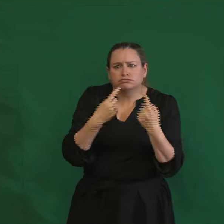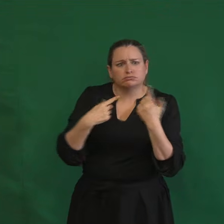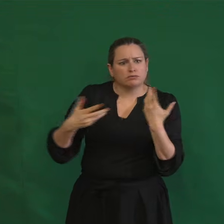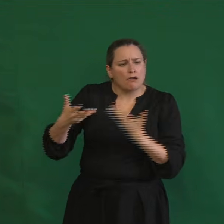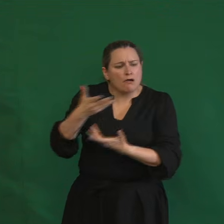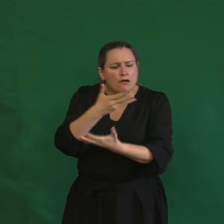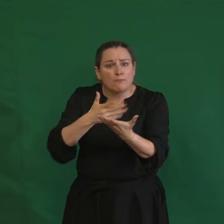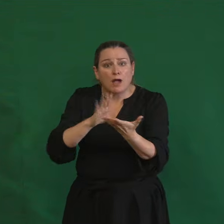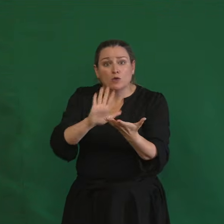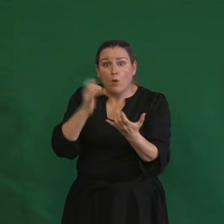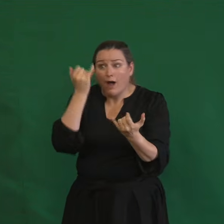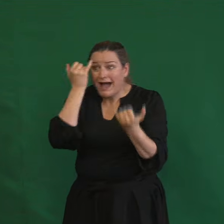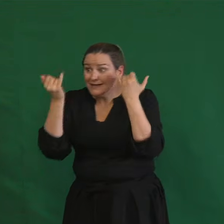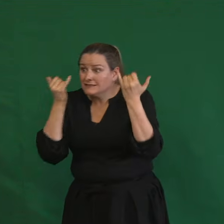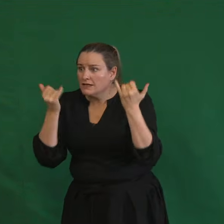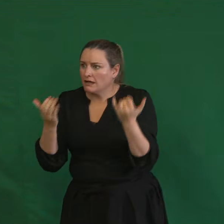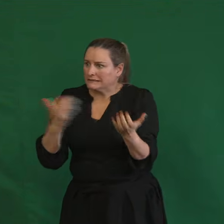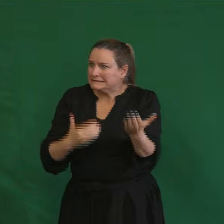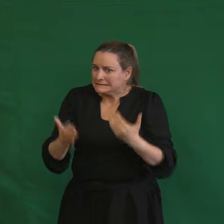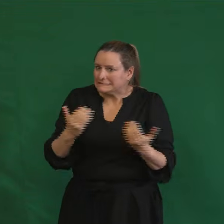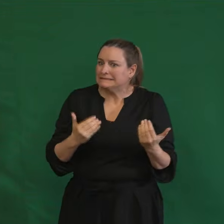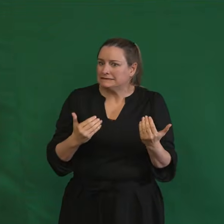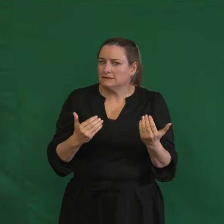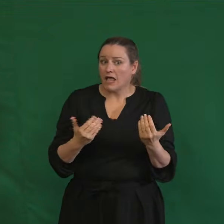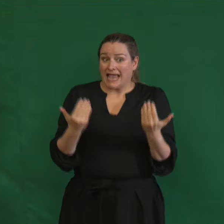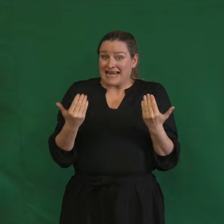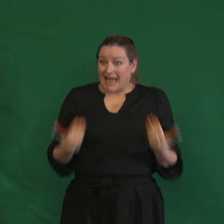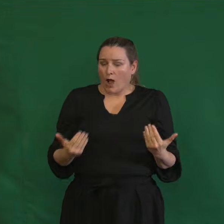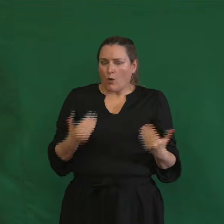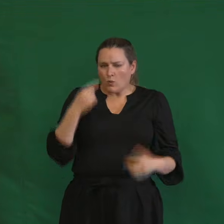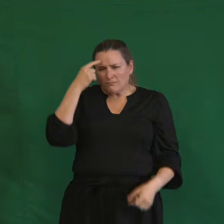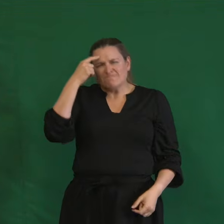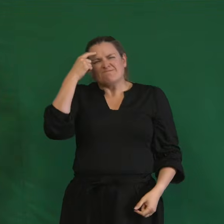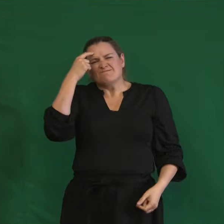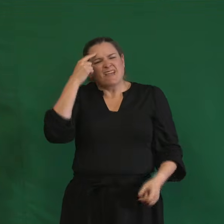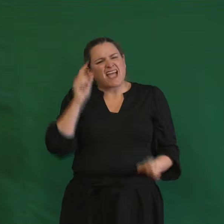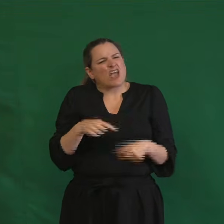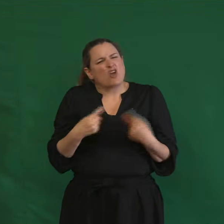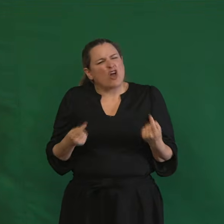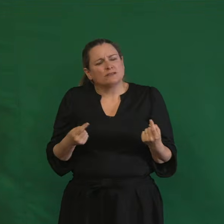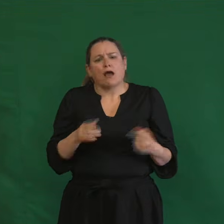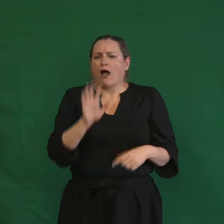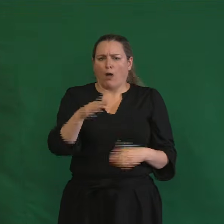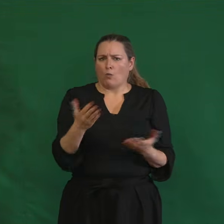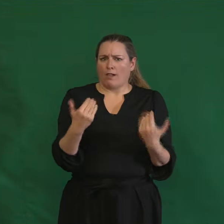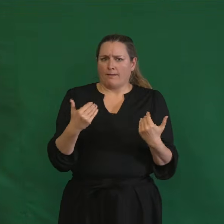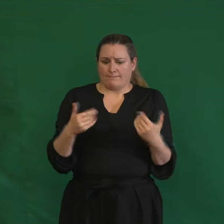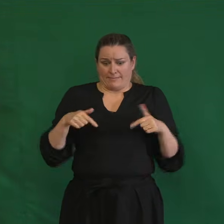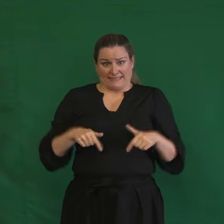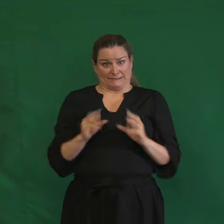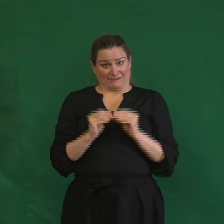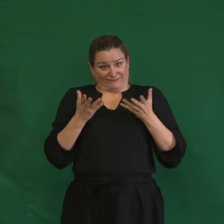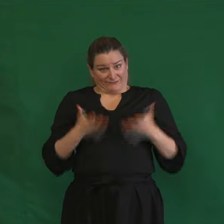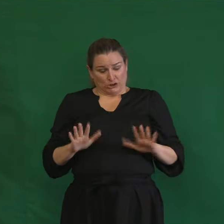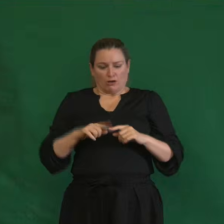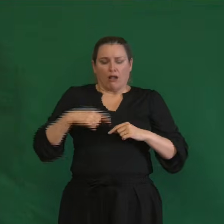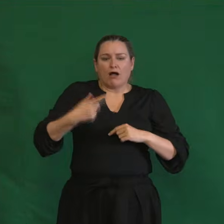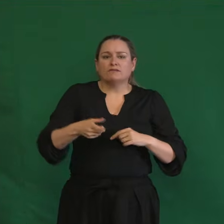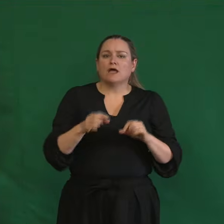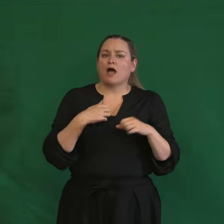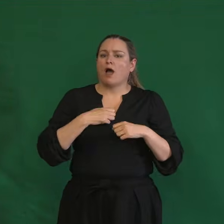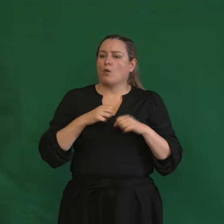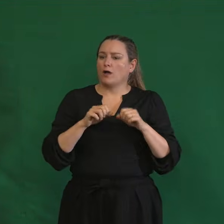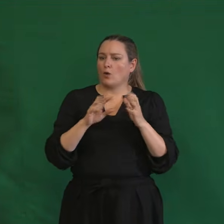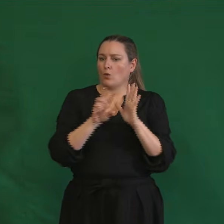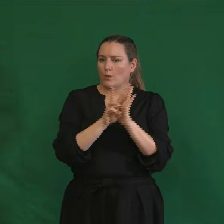there will be an online webpage where everything that we shared here will also be shared. There will be a way that more questions can be